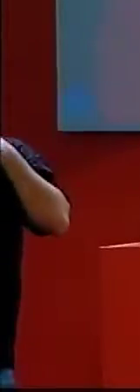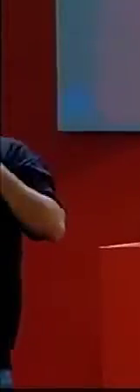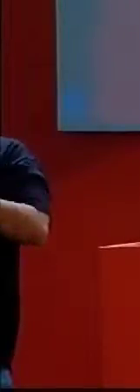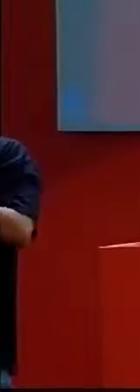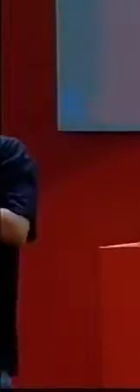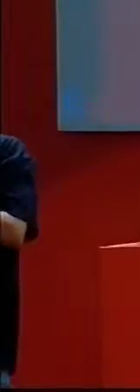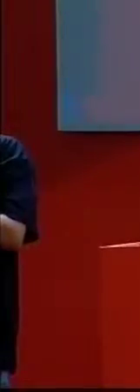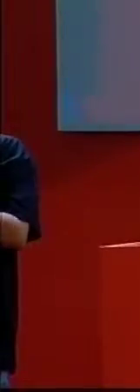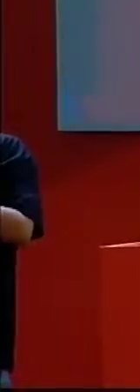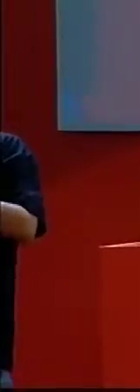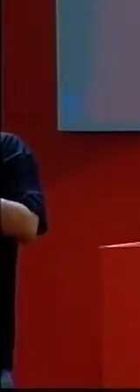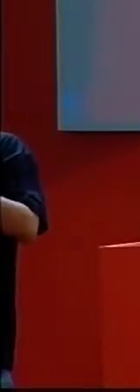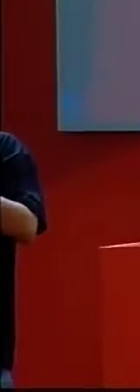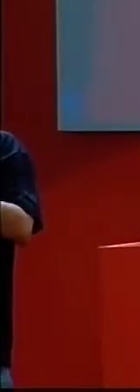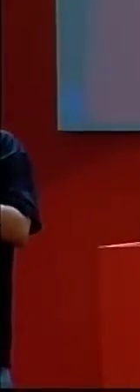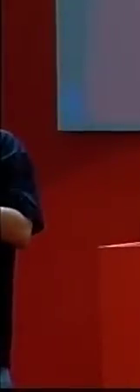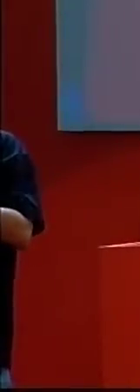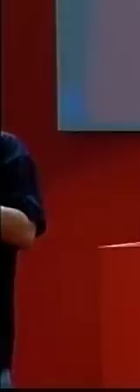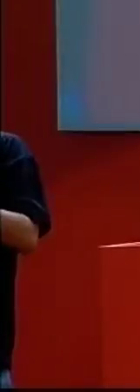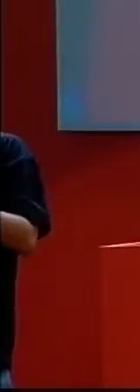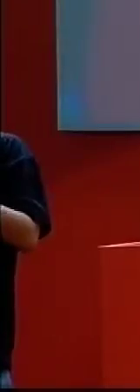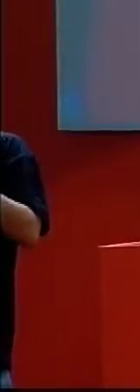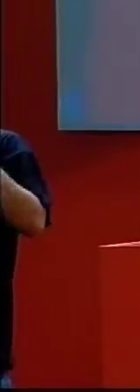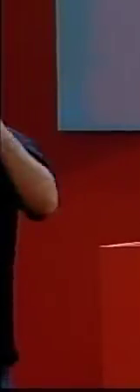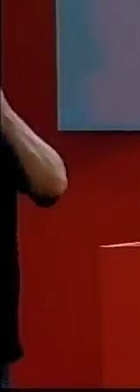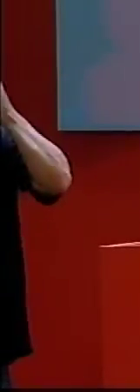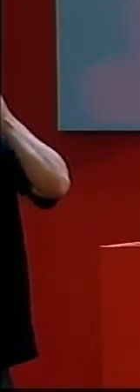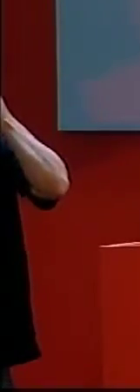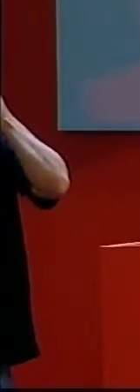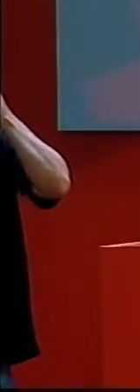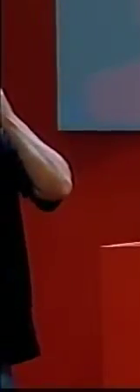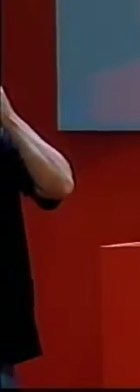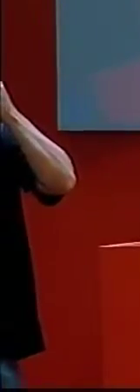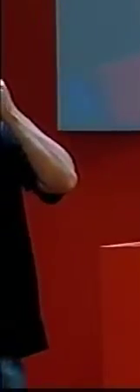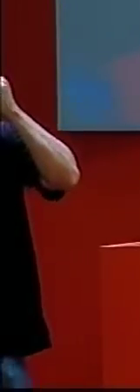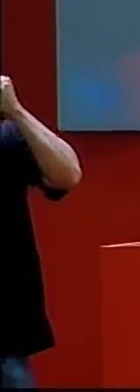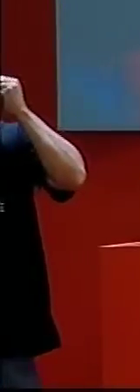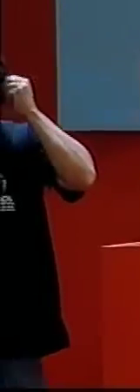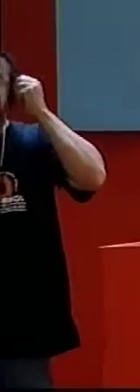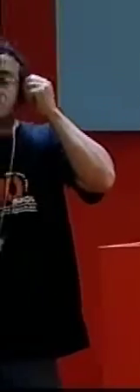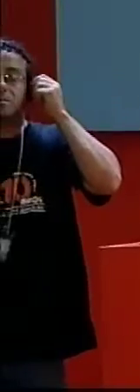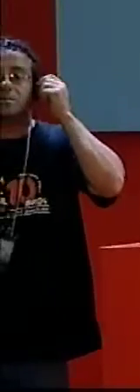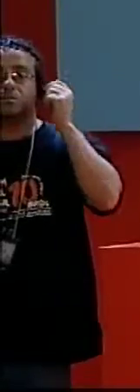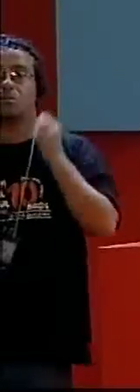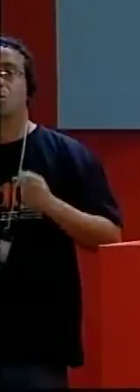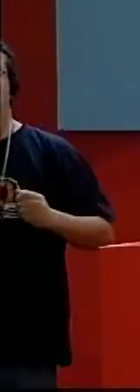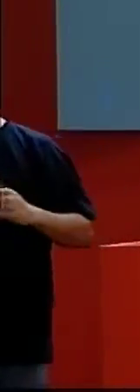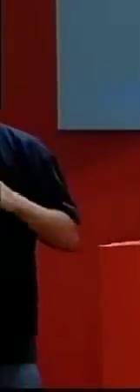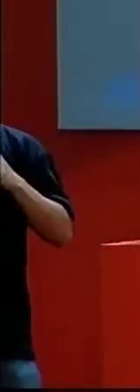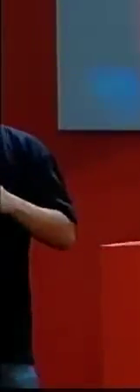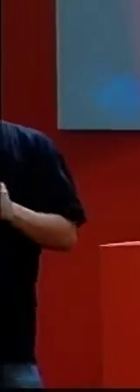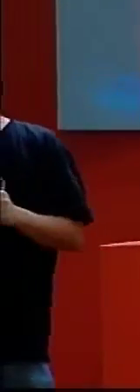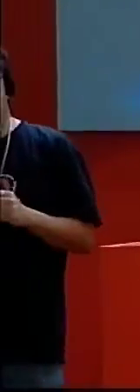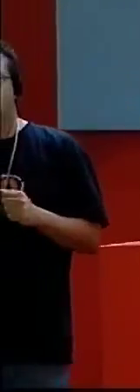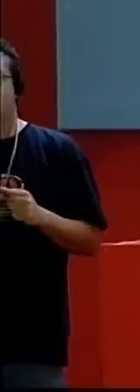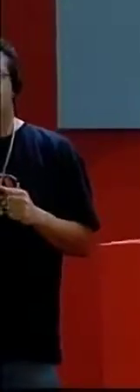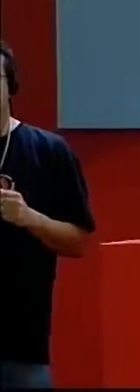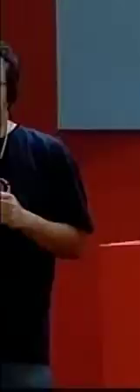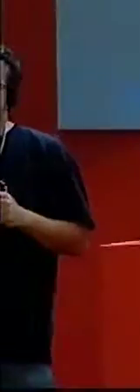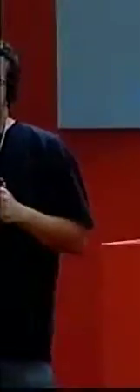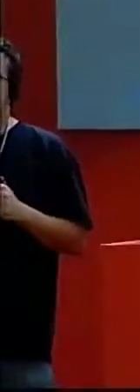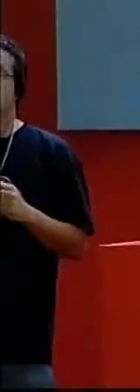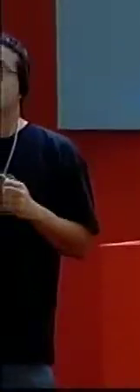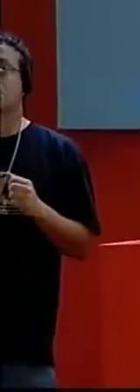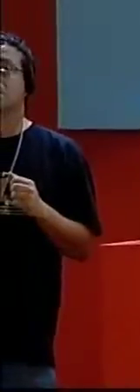movement. It's a new space, a new way of thinking, which is bringing together